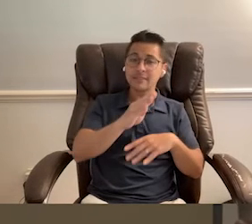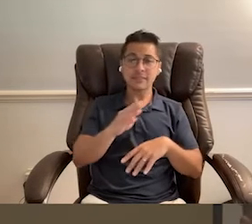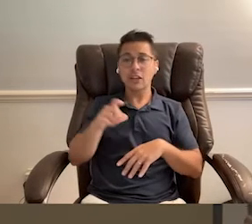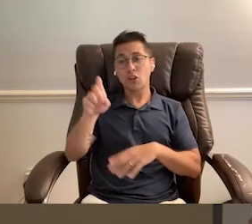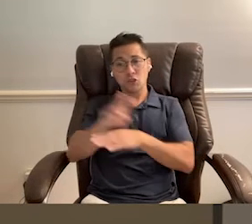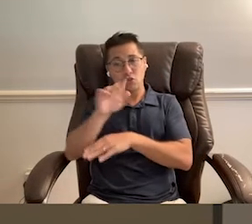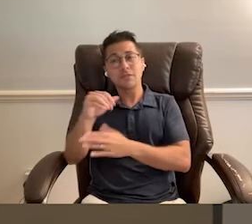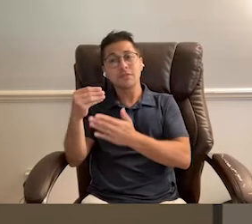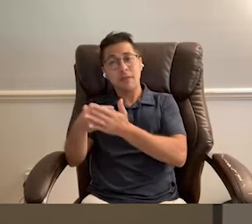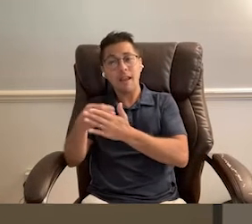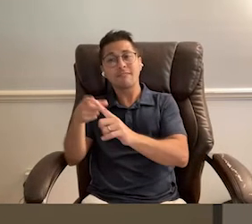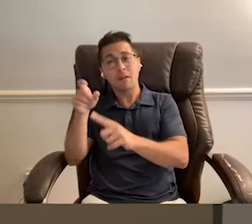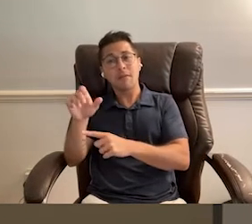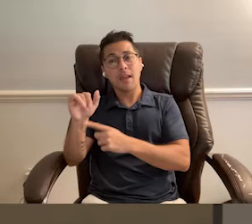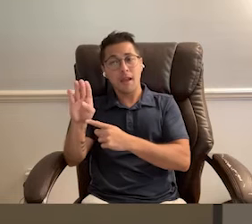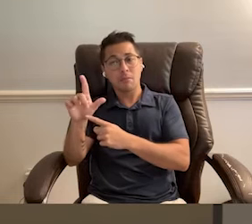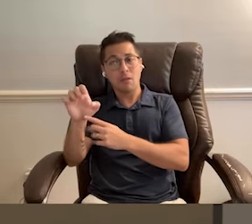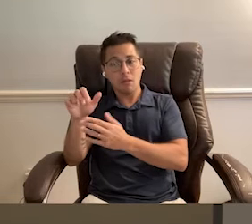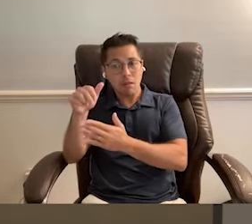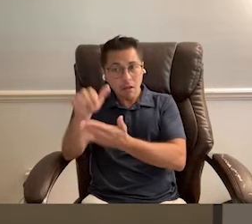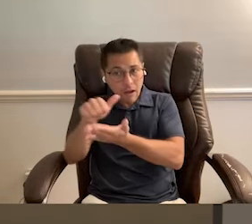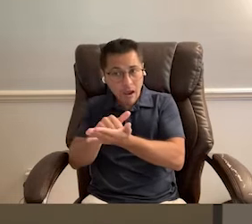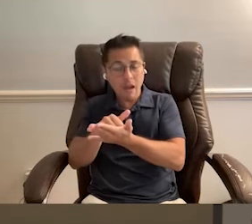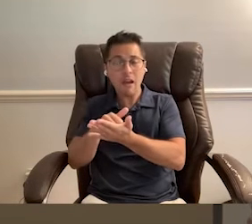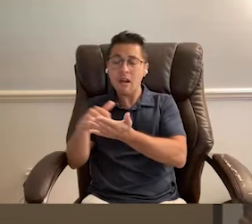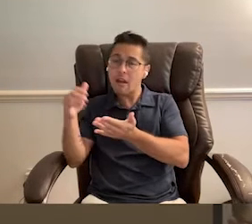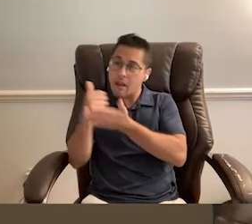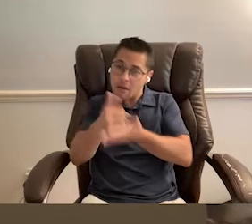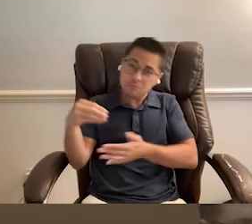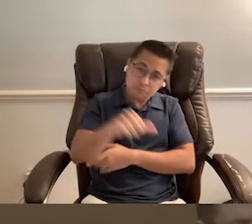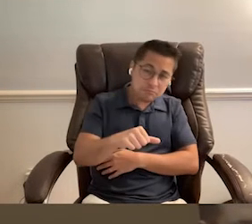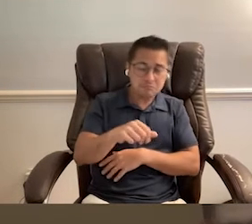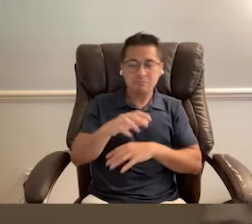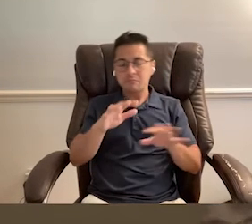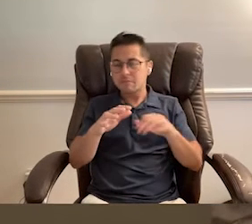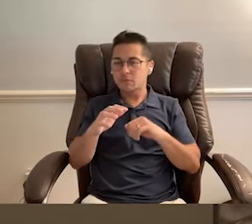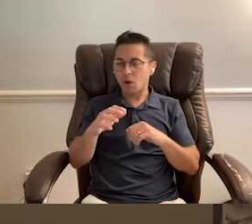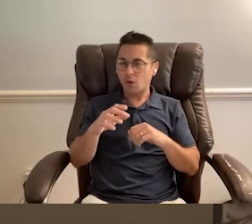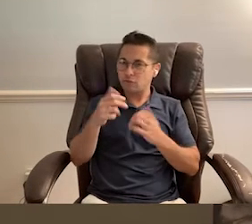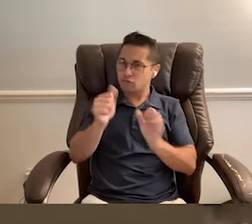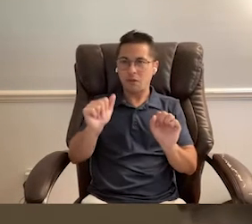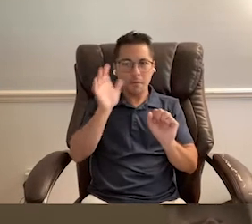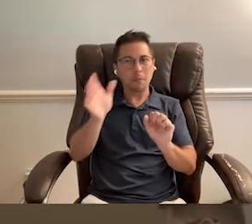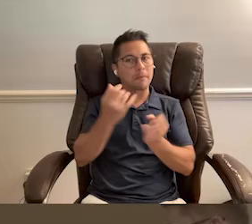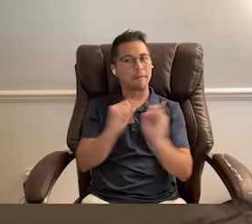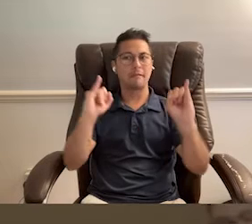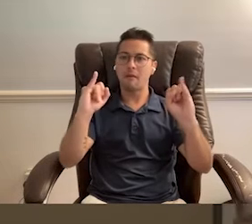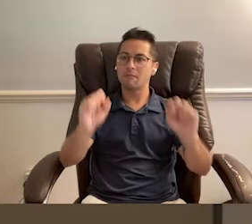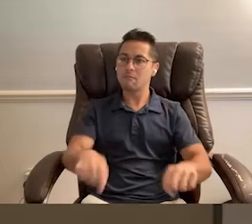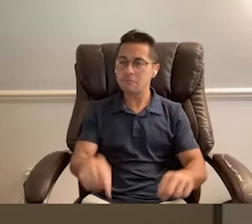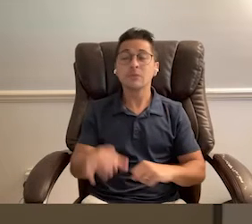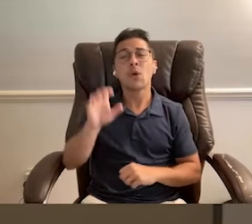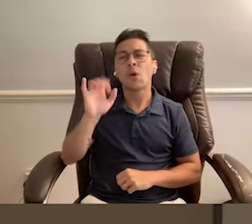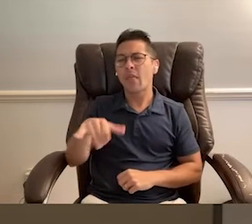those costs, and just using it in a variety of ways to really make himself as independent as possible. So that's kind of the history of able